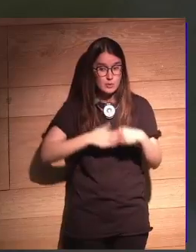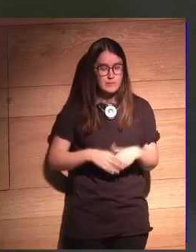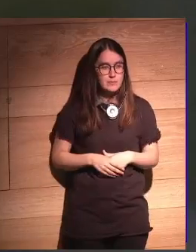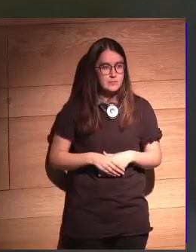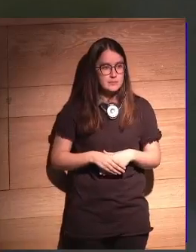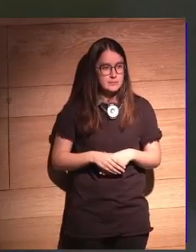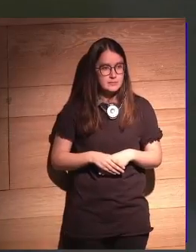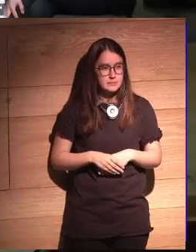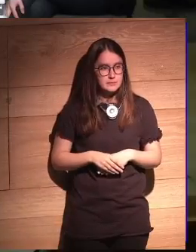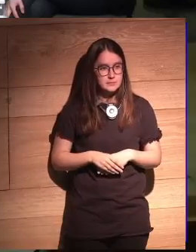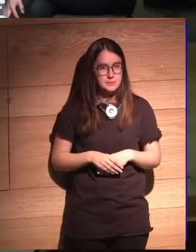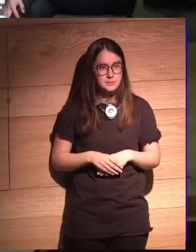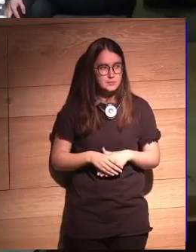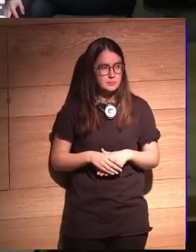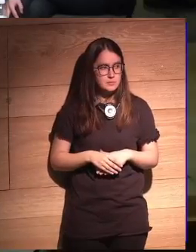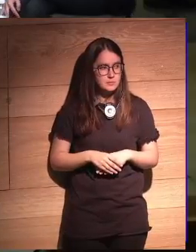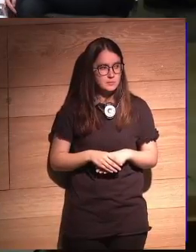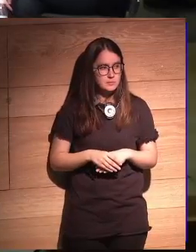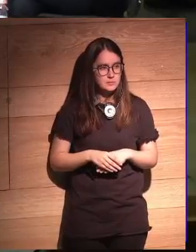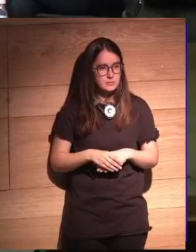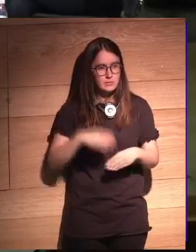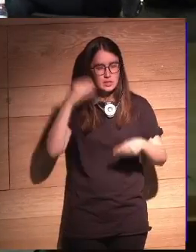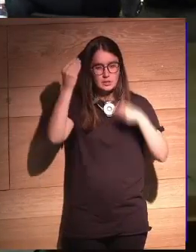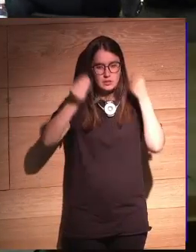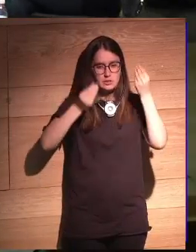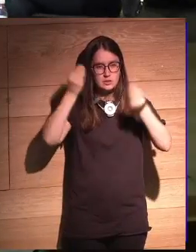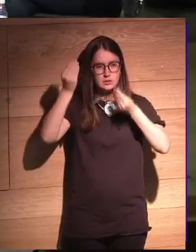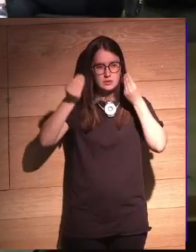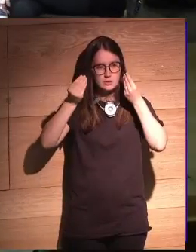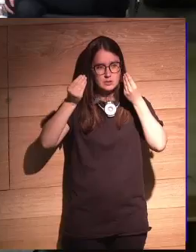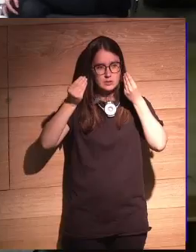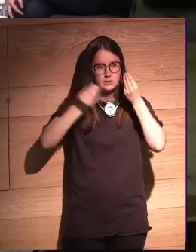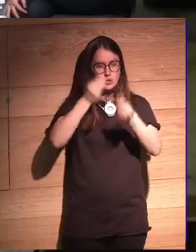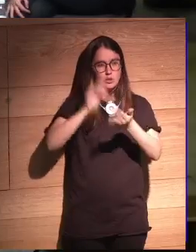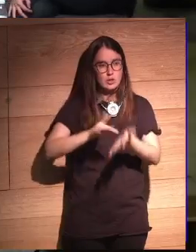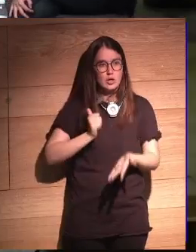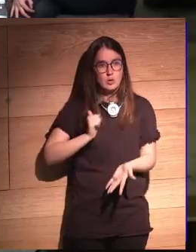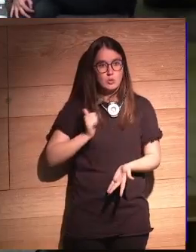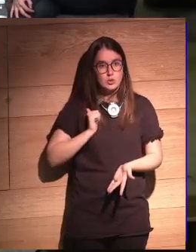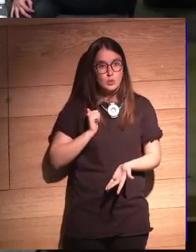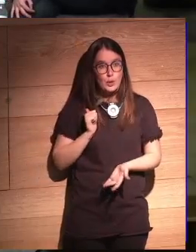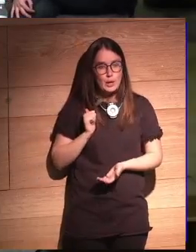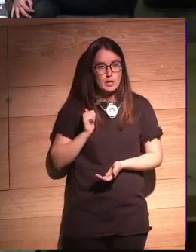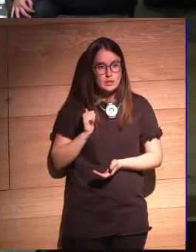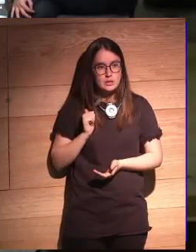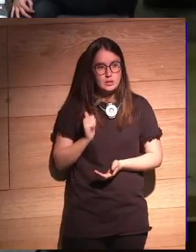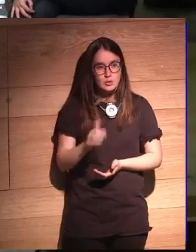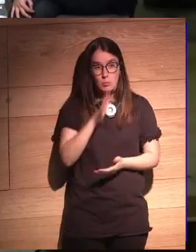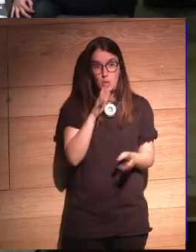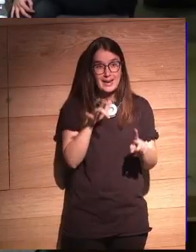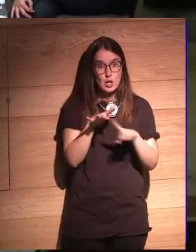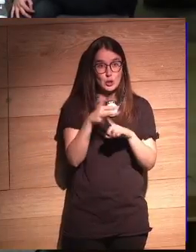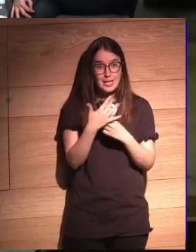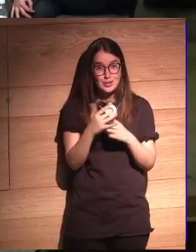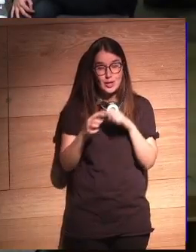stop suffering from the housing issue. Yo creo que también ahora hay una gran oportunidad. I believe that right now there's a big